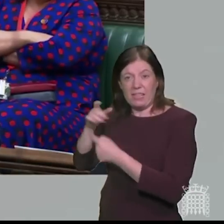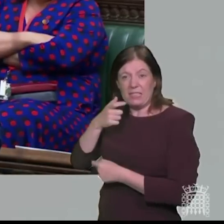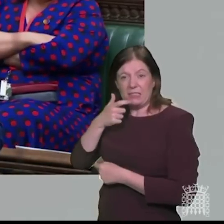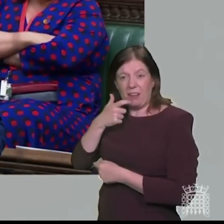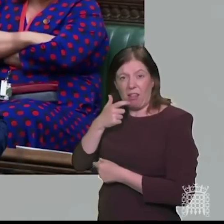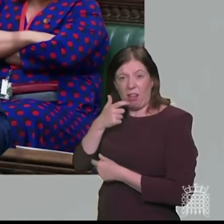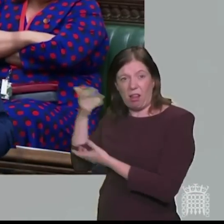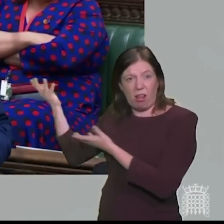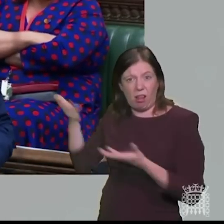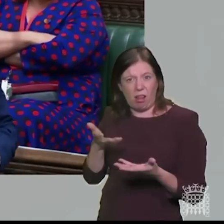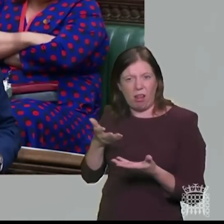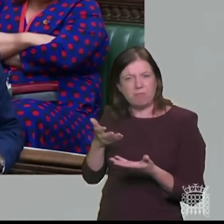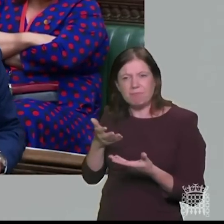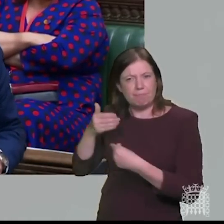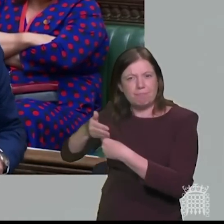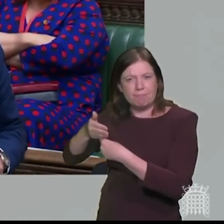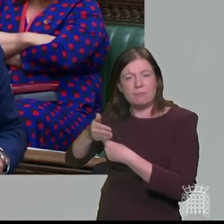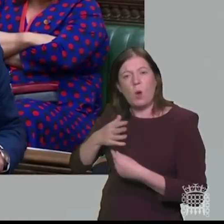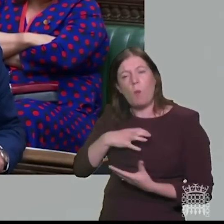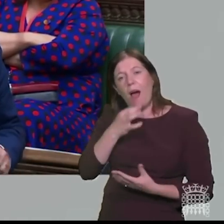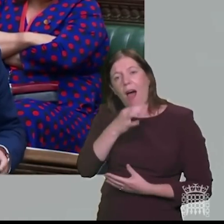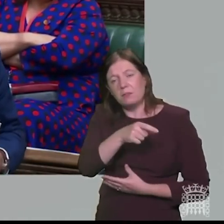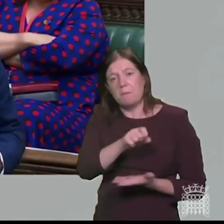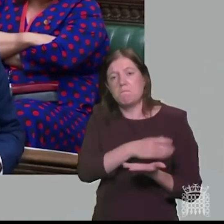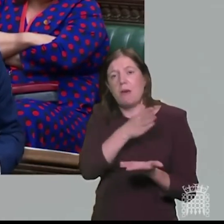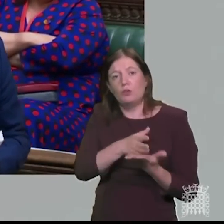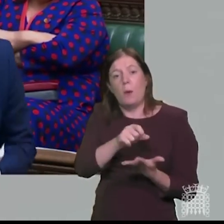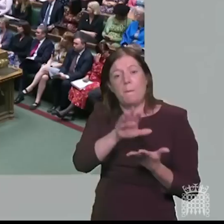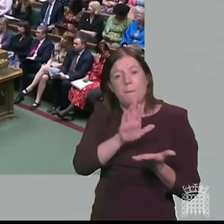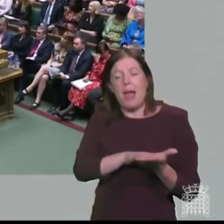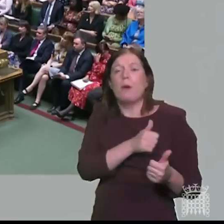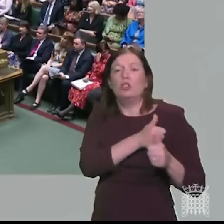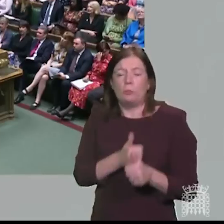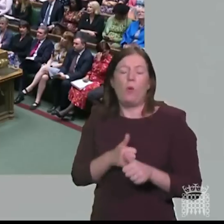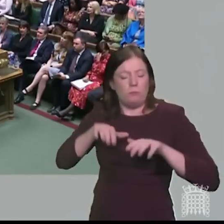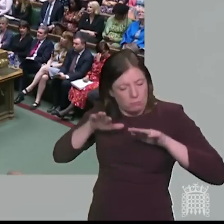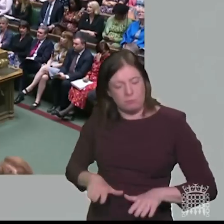climate measures? And when will he get on with protecting and supporting the industry?